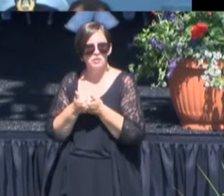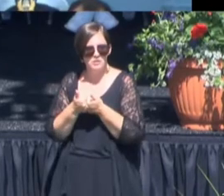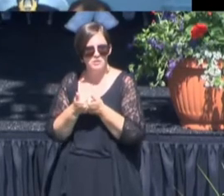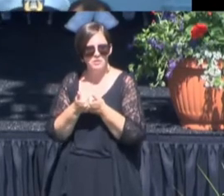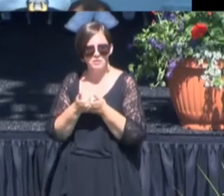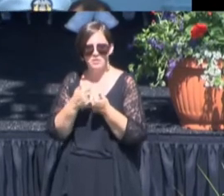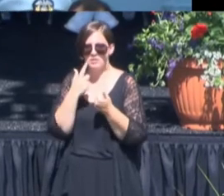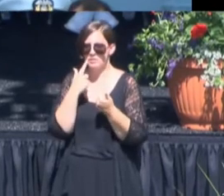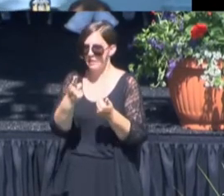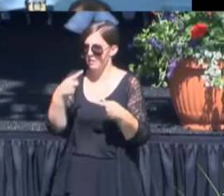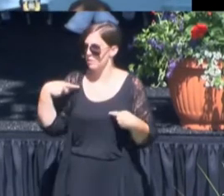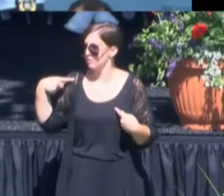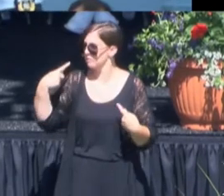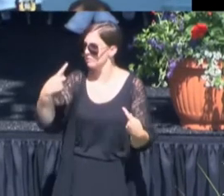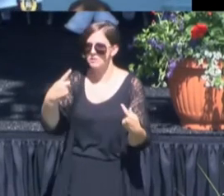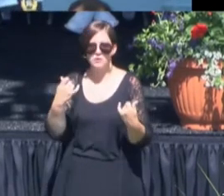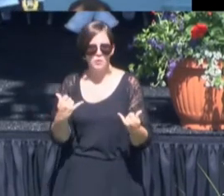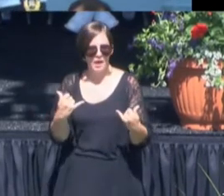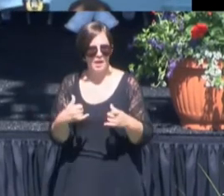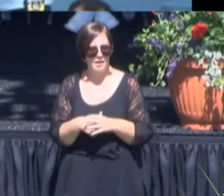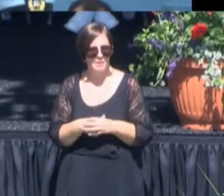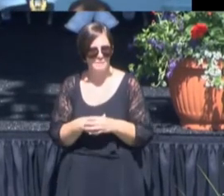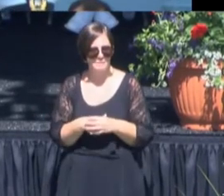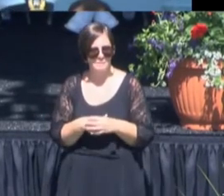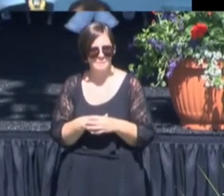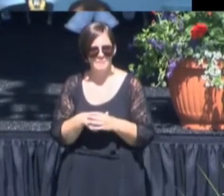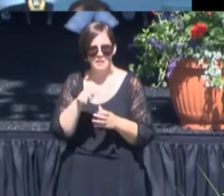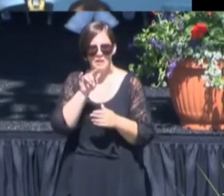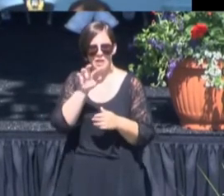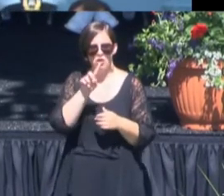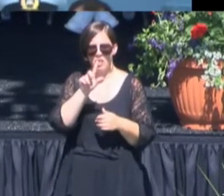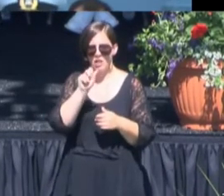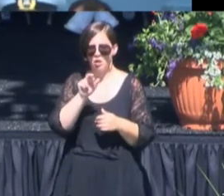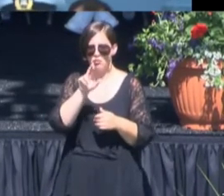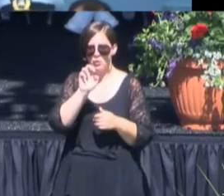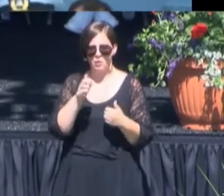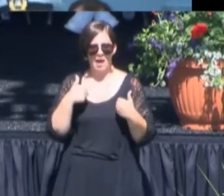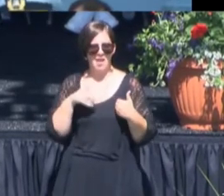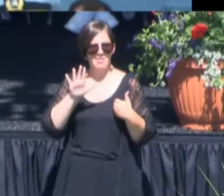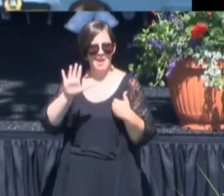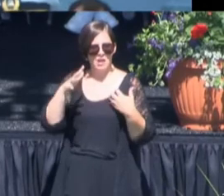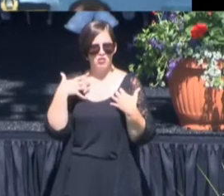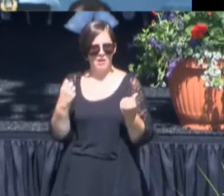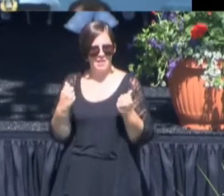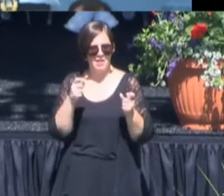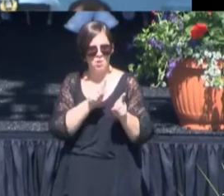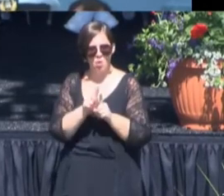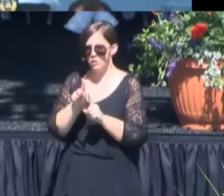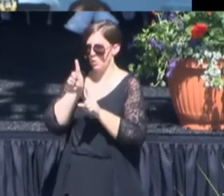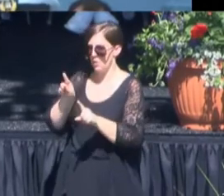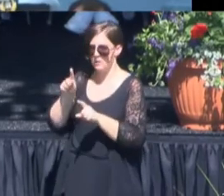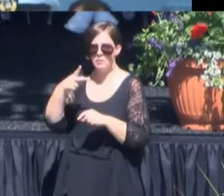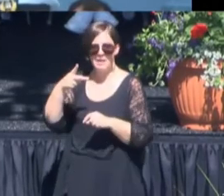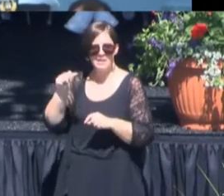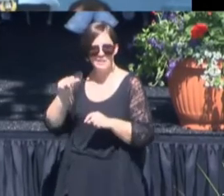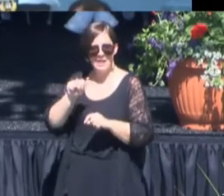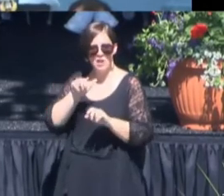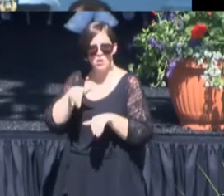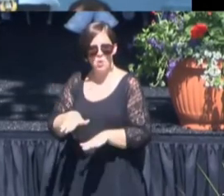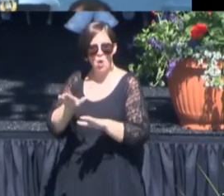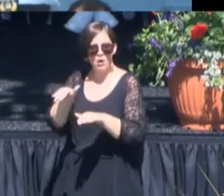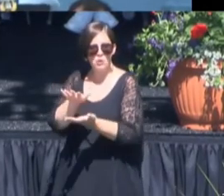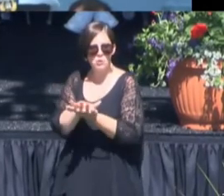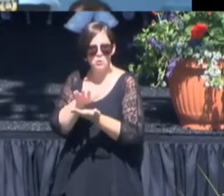this point in your life. Leonard LaRue had that strength. He also attended Pennsylvania Nautical School in the